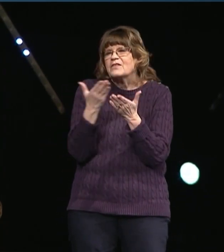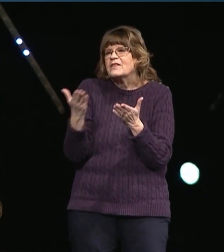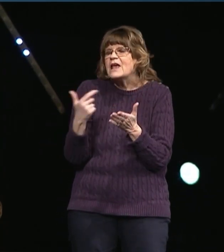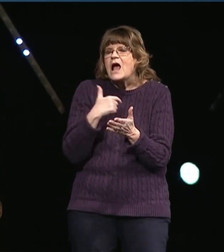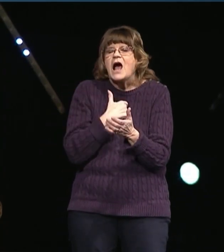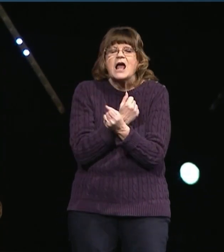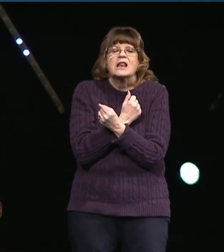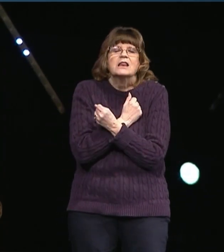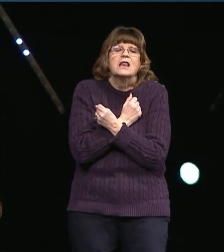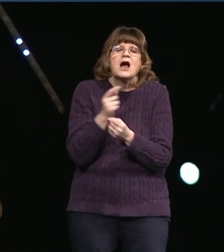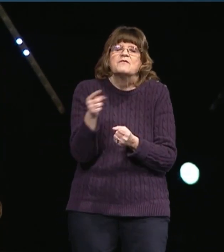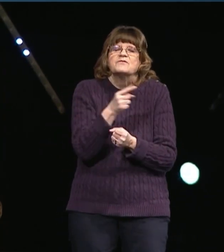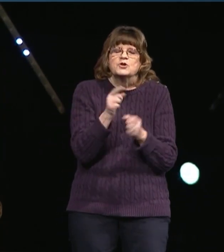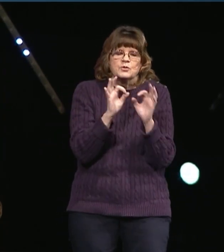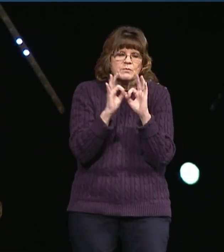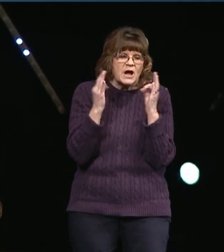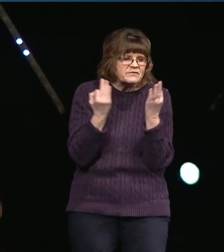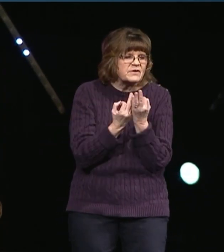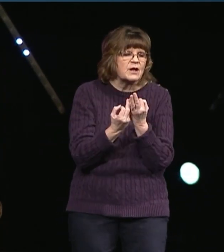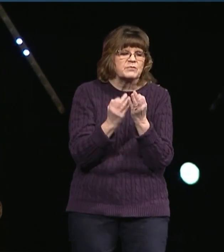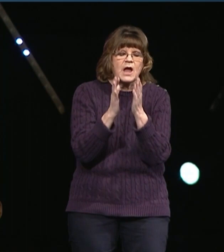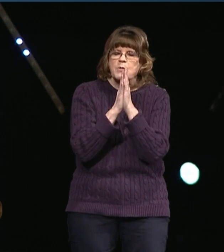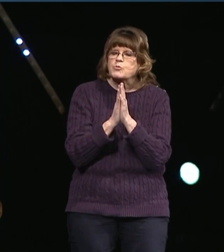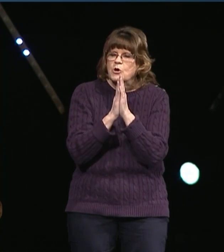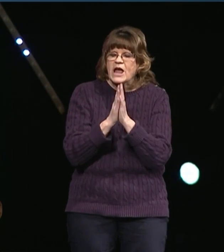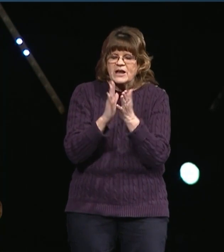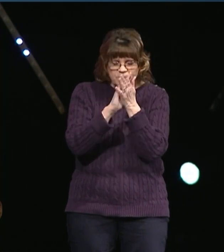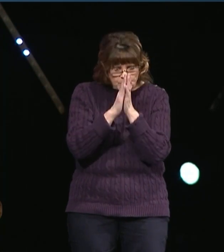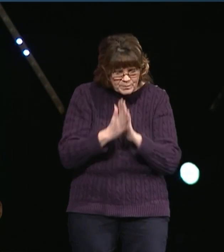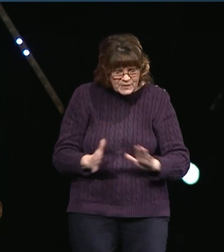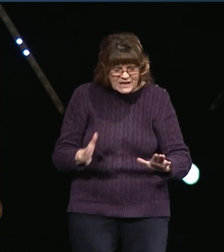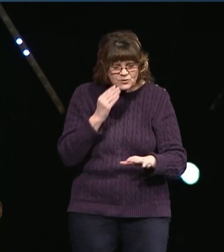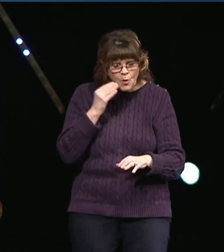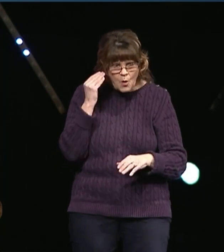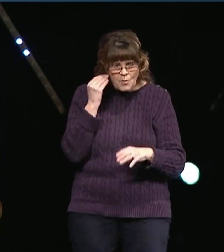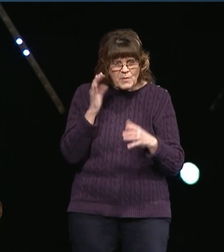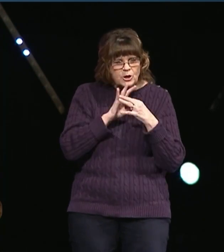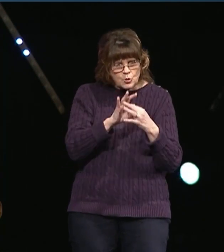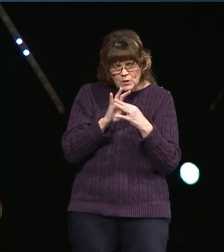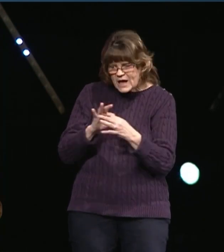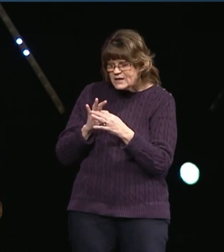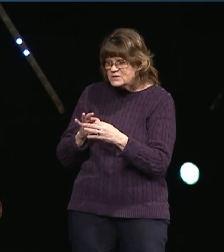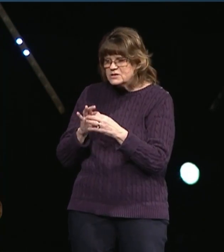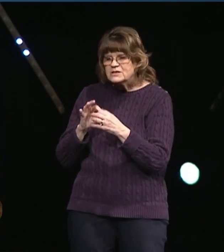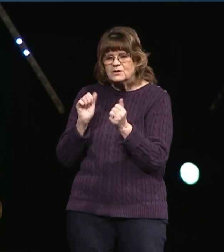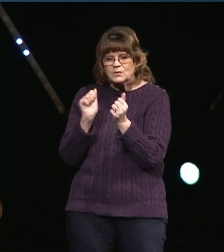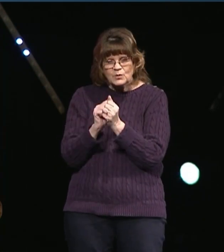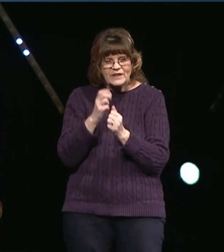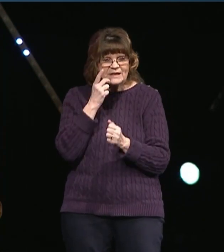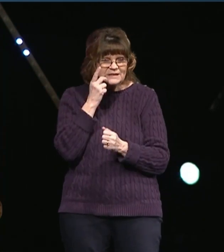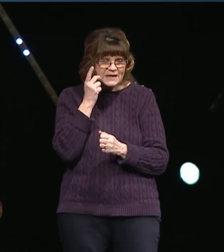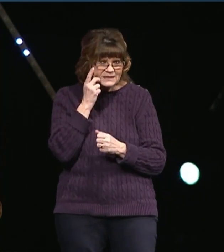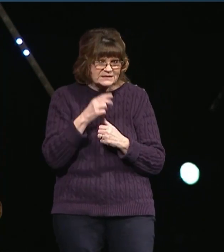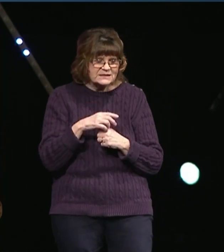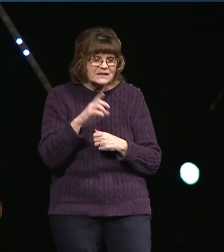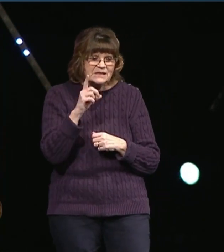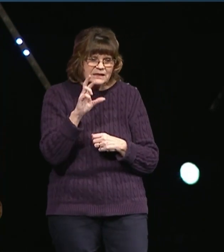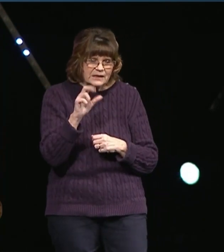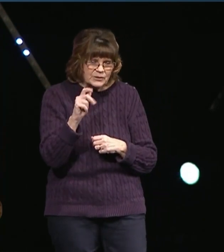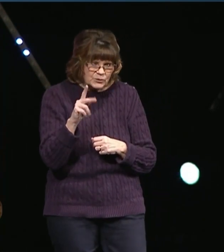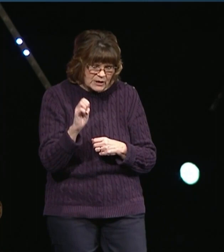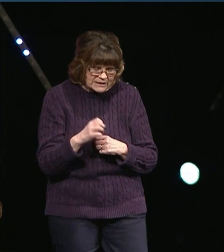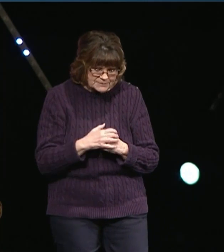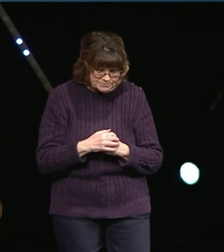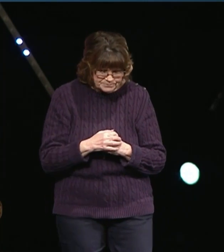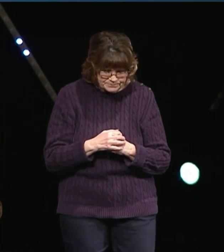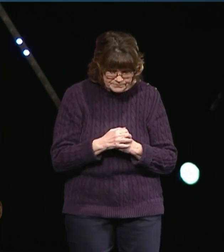you, family. I pray for peace in your homes and in your relations with great affection, George Dennis Drake, brother, dad,